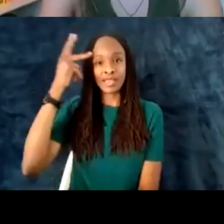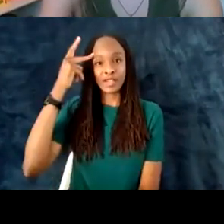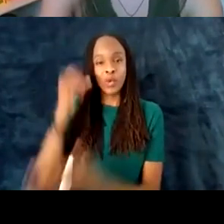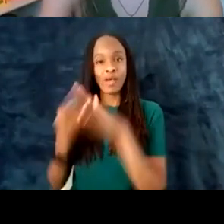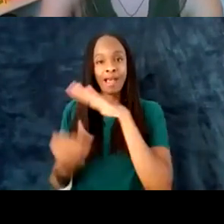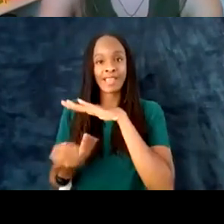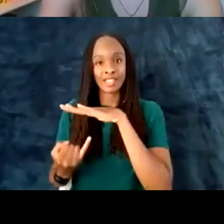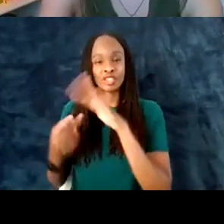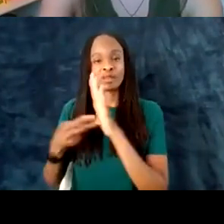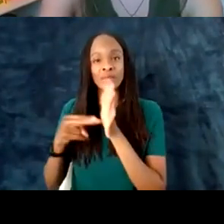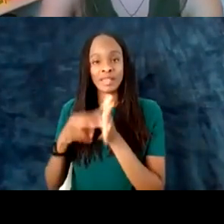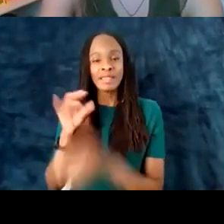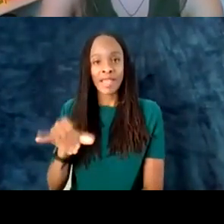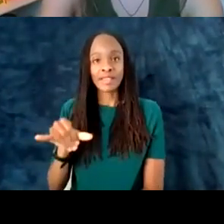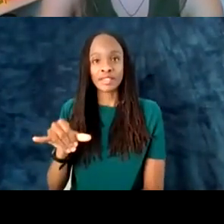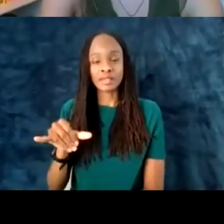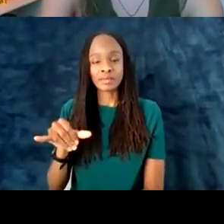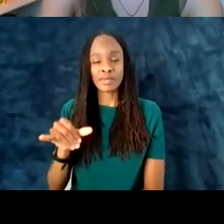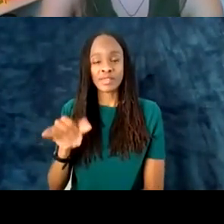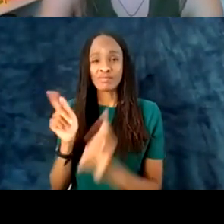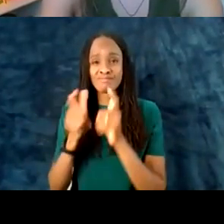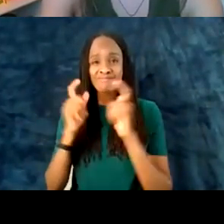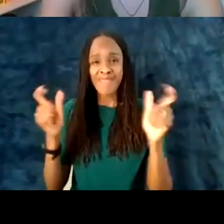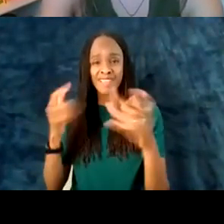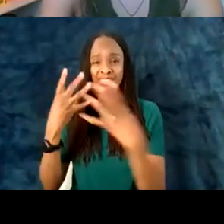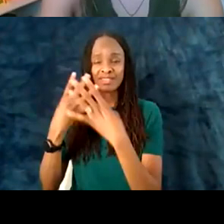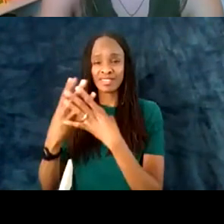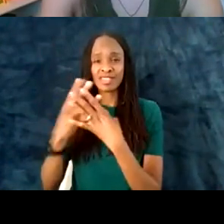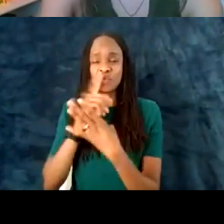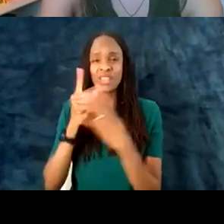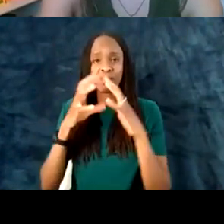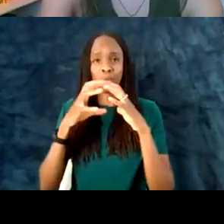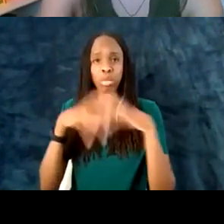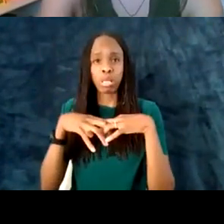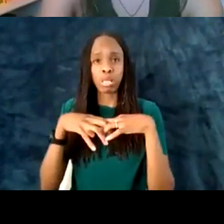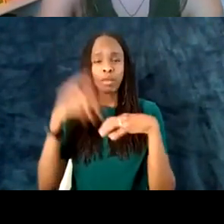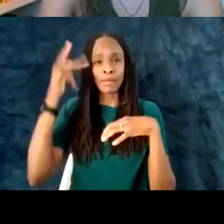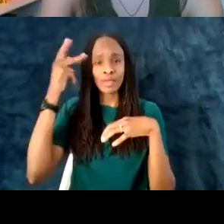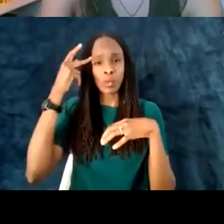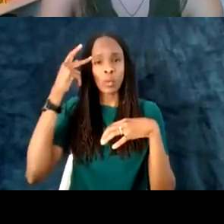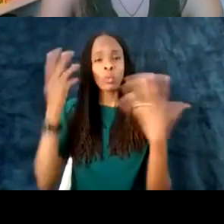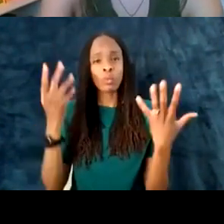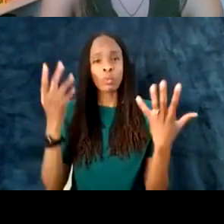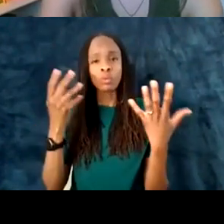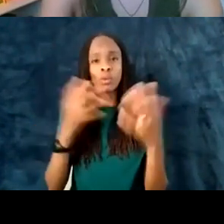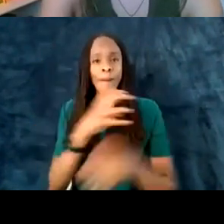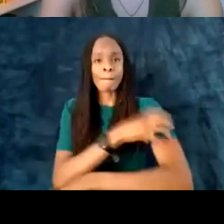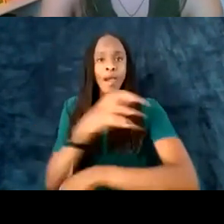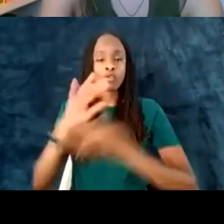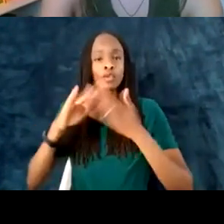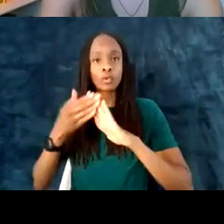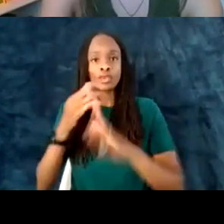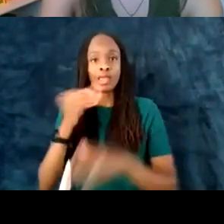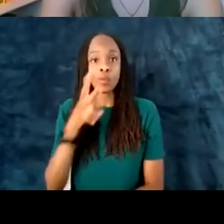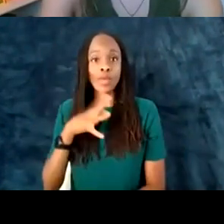is mass incarceration erodes the political power of communities and women